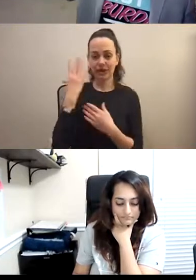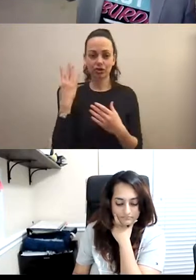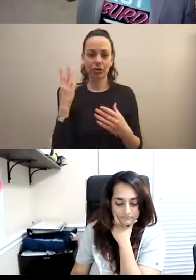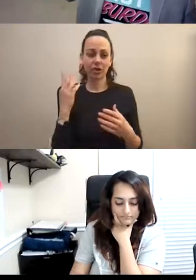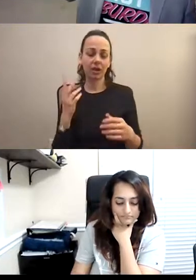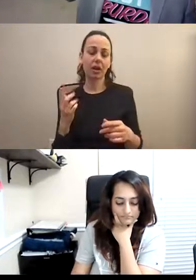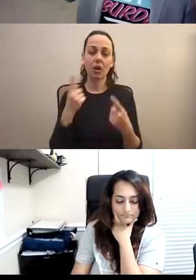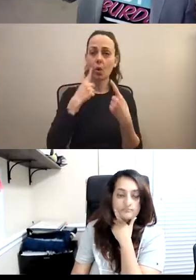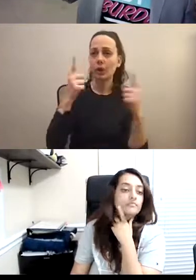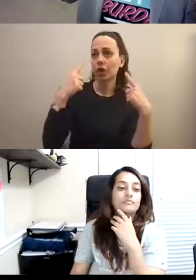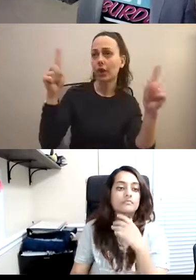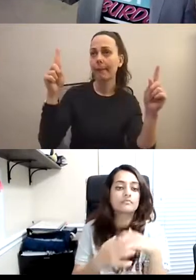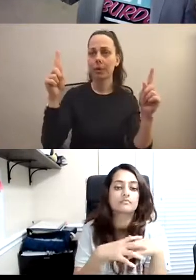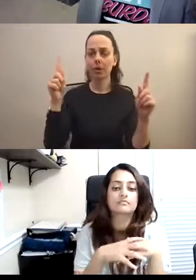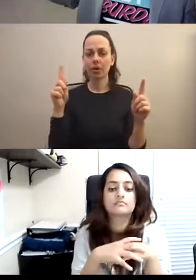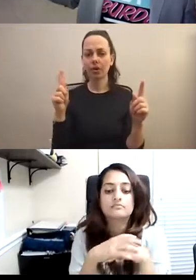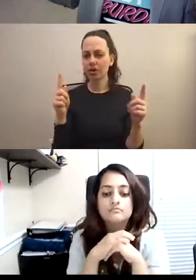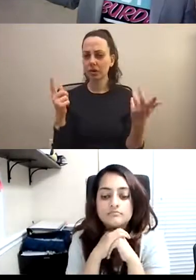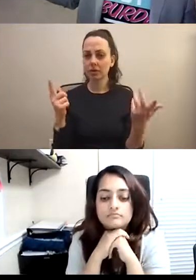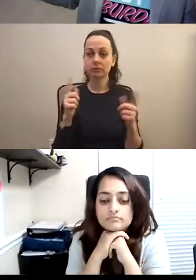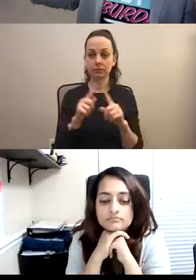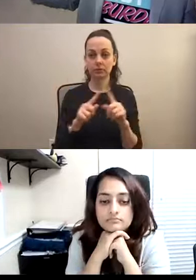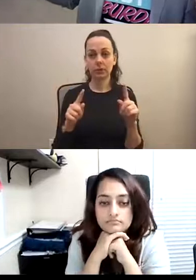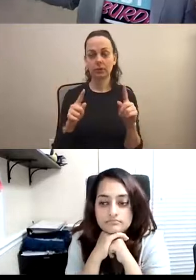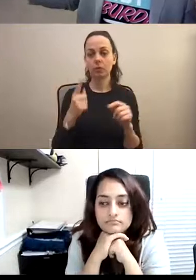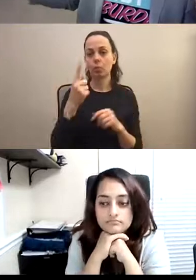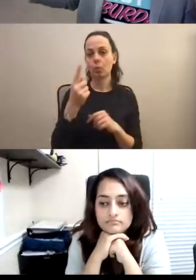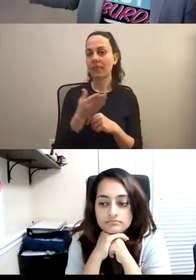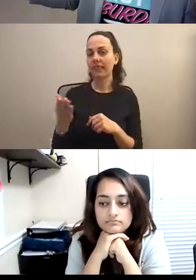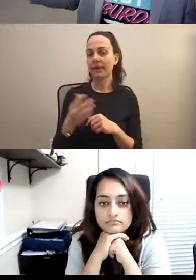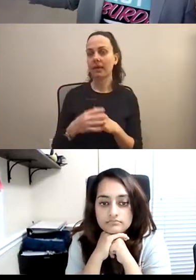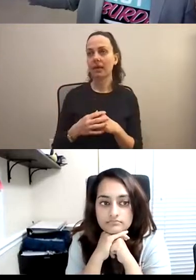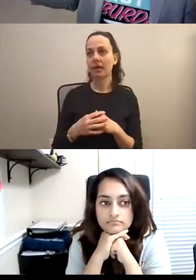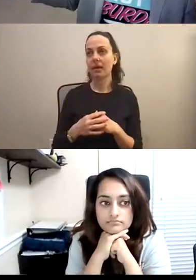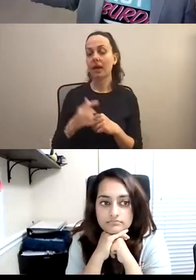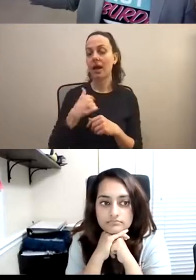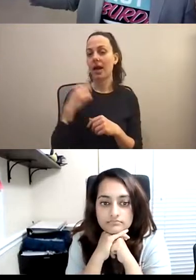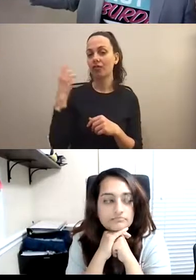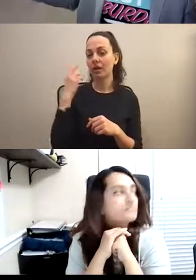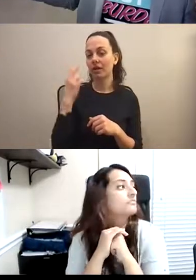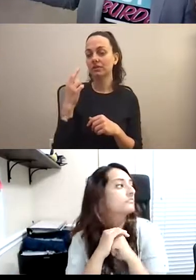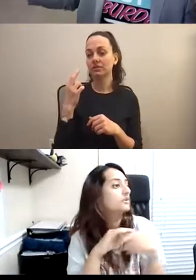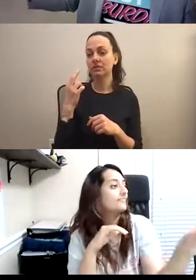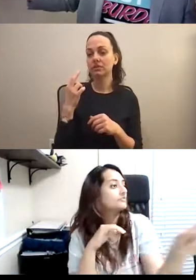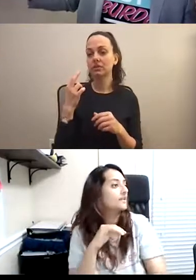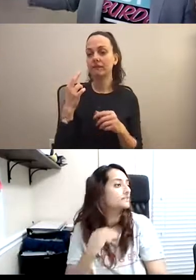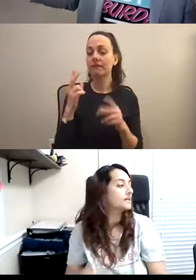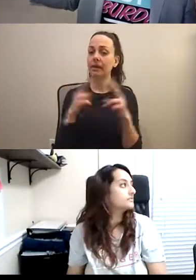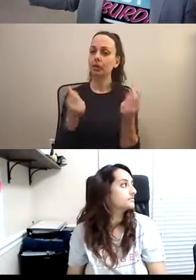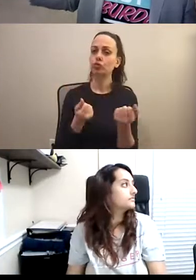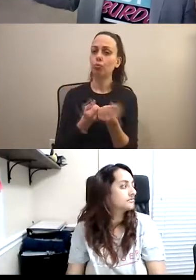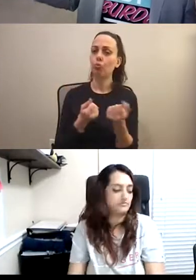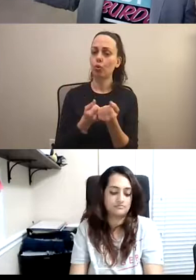everybody said. But one thing that I have found supportive is